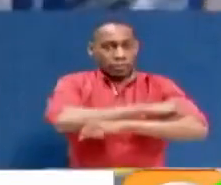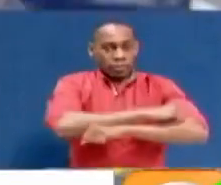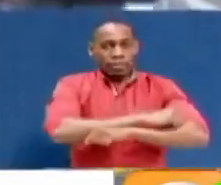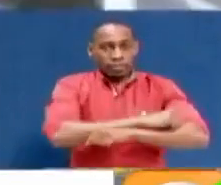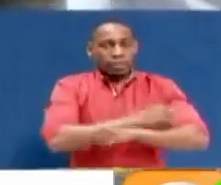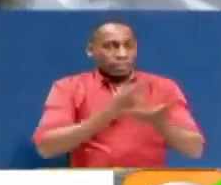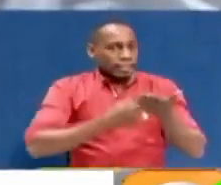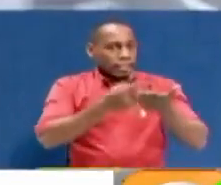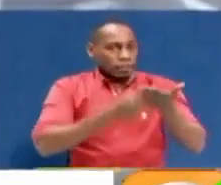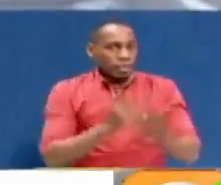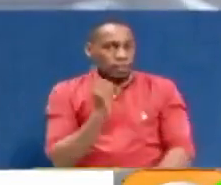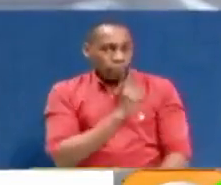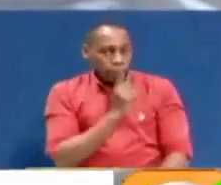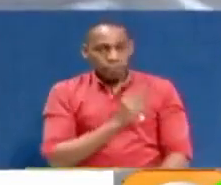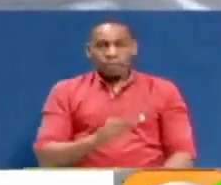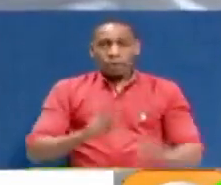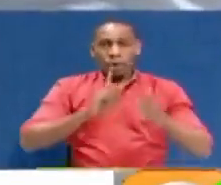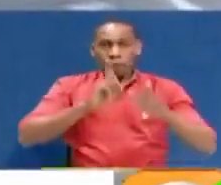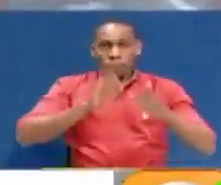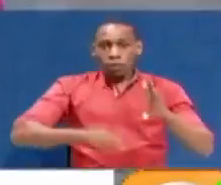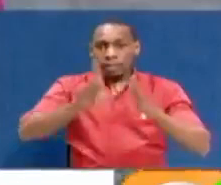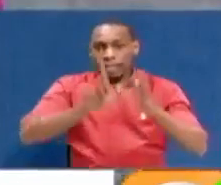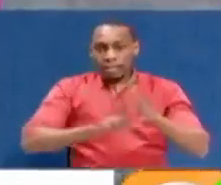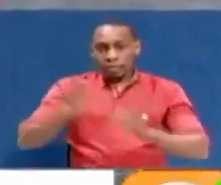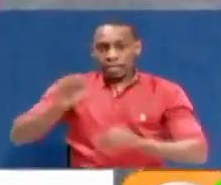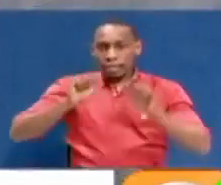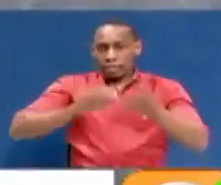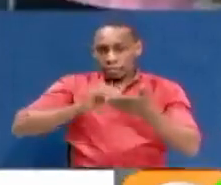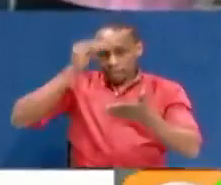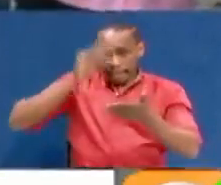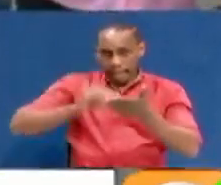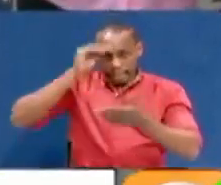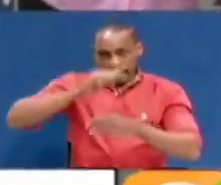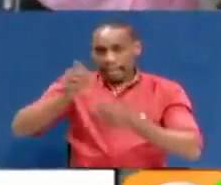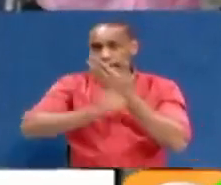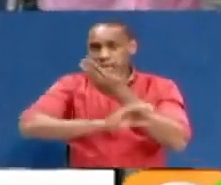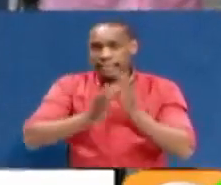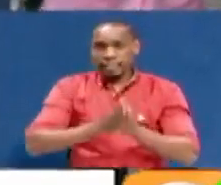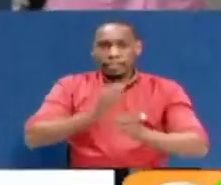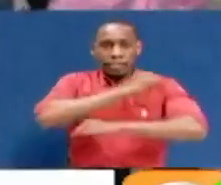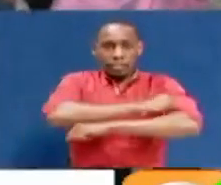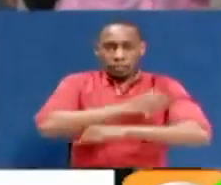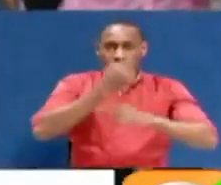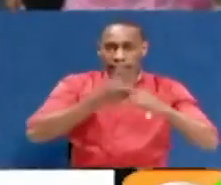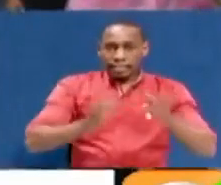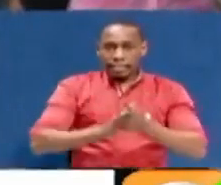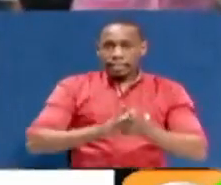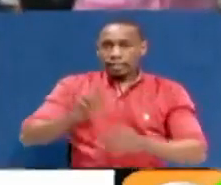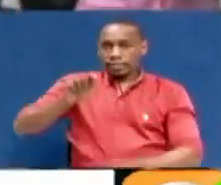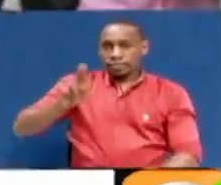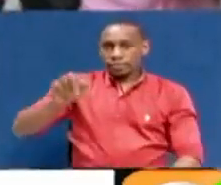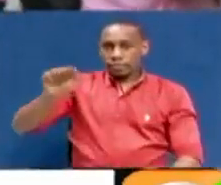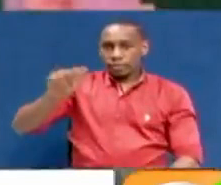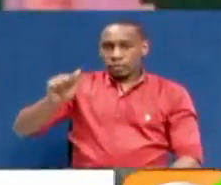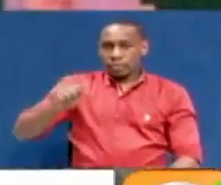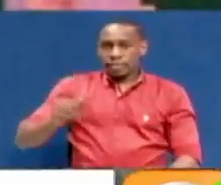still a contentious issue. What lessons can Kenya learn from the rest of the world? The new school year began in Tunisia Tuesday, 15